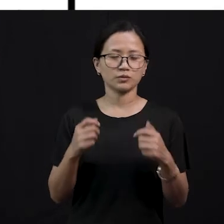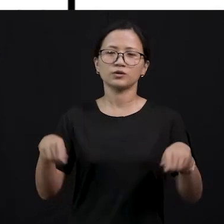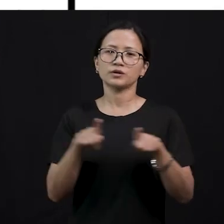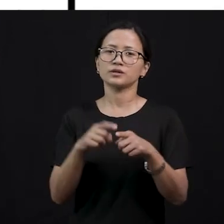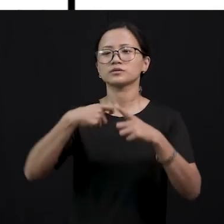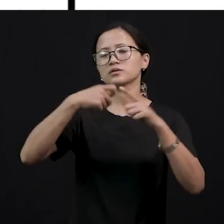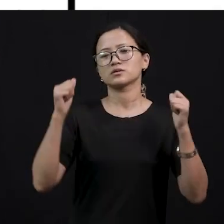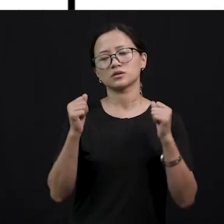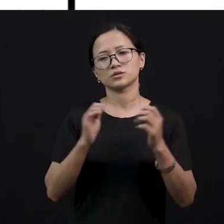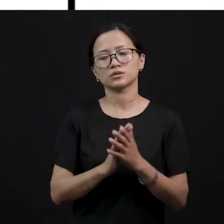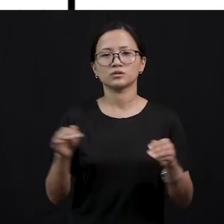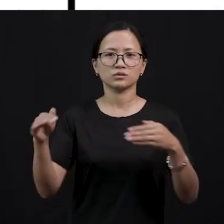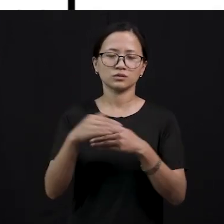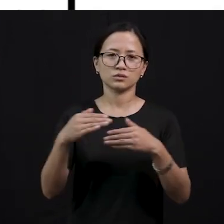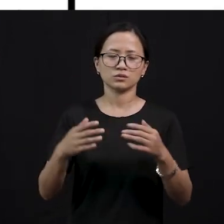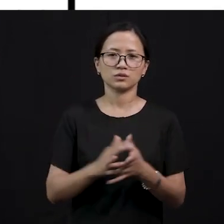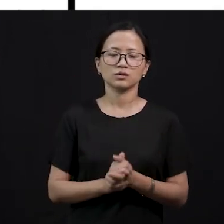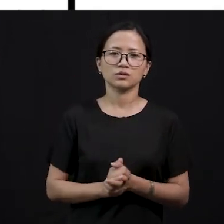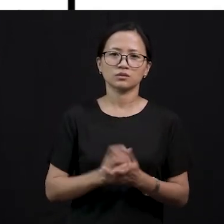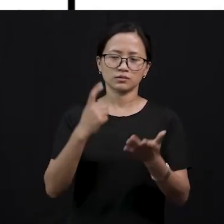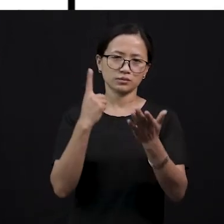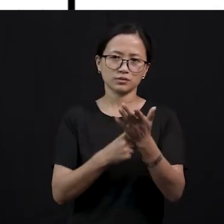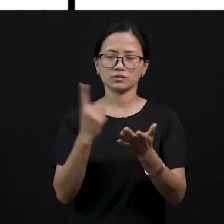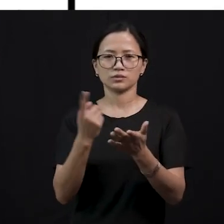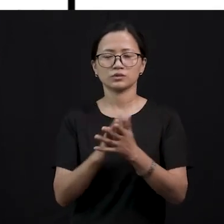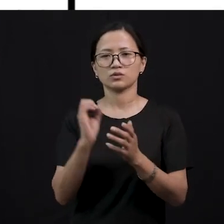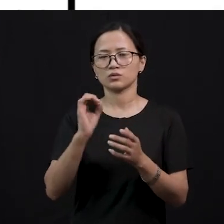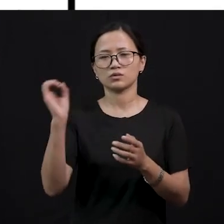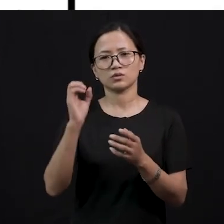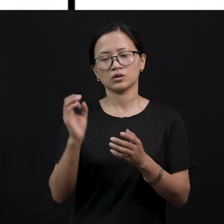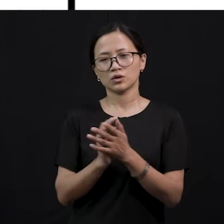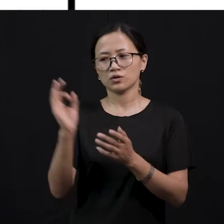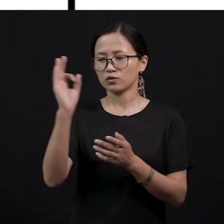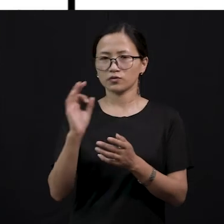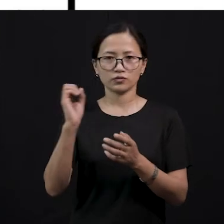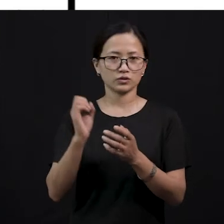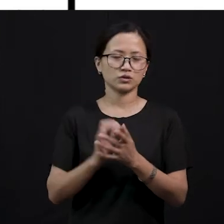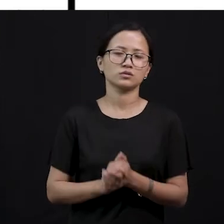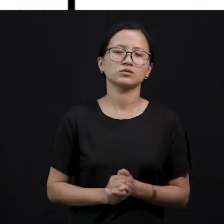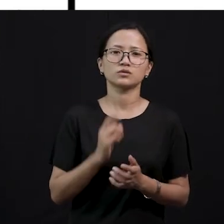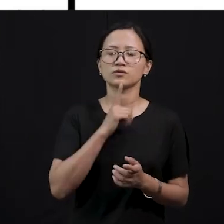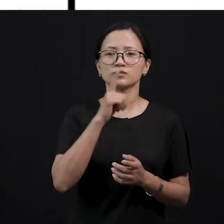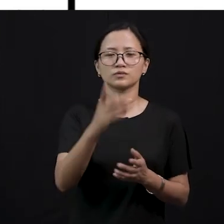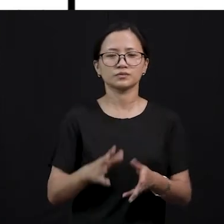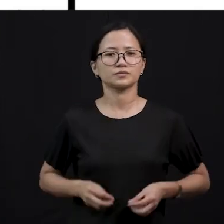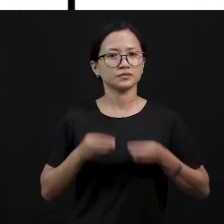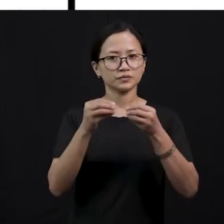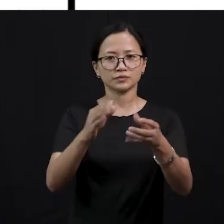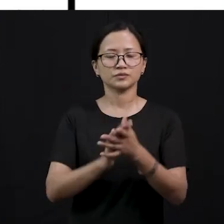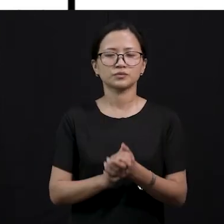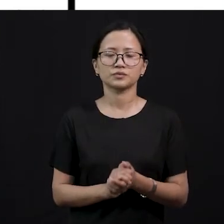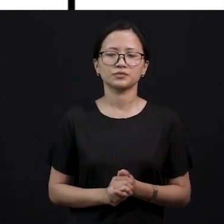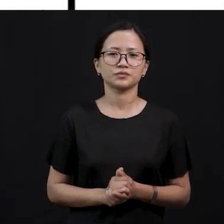because this information disclosure is restricted by the Official Secret Act, so this information was not given.